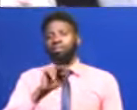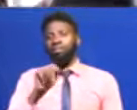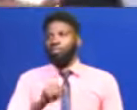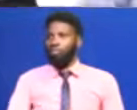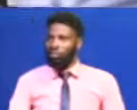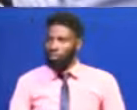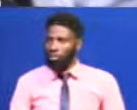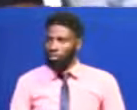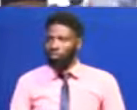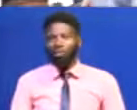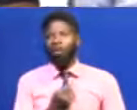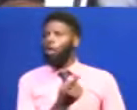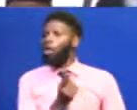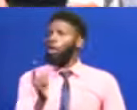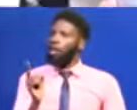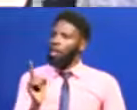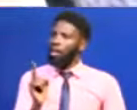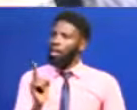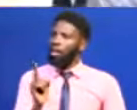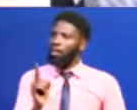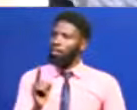girls?